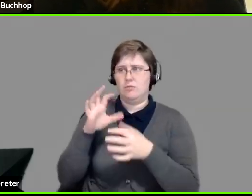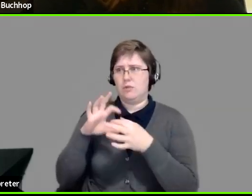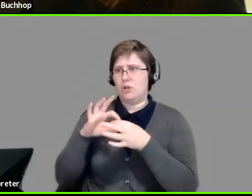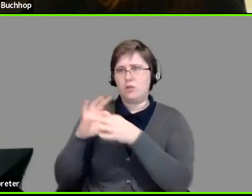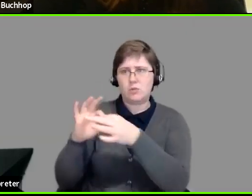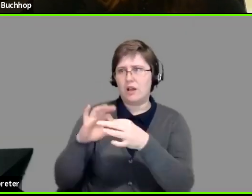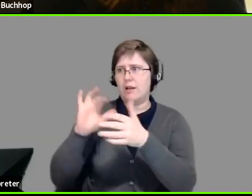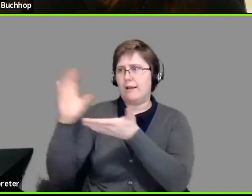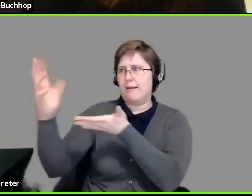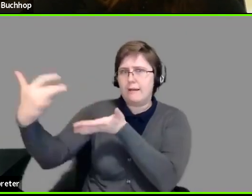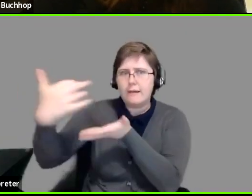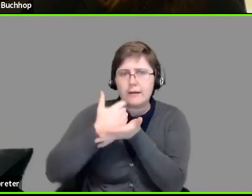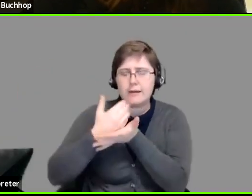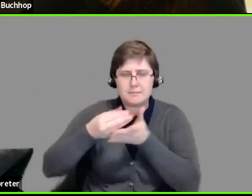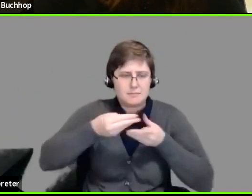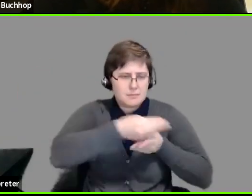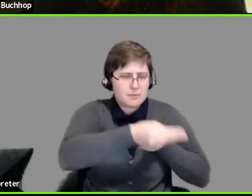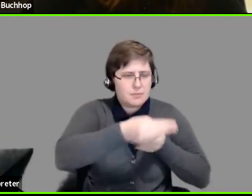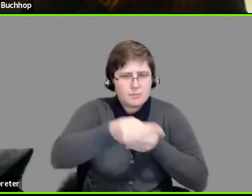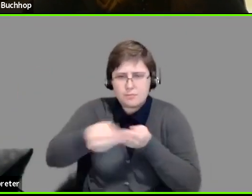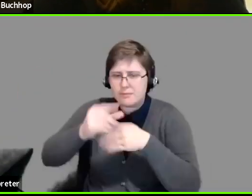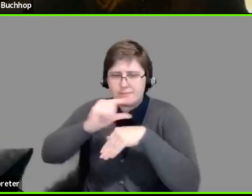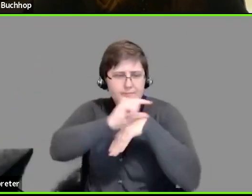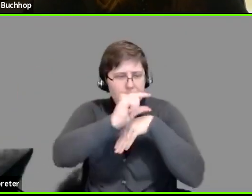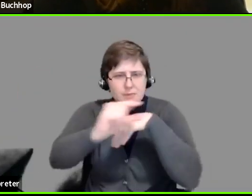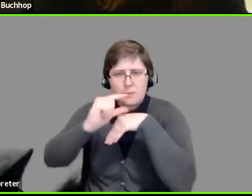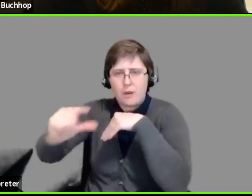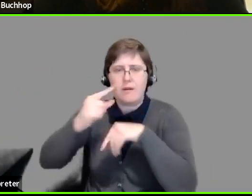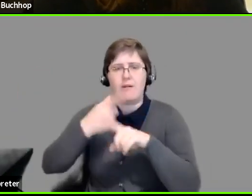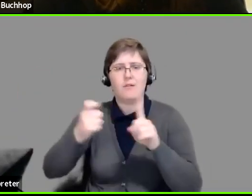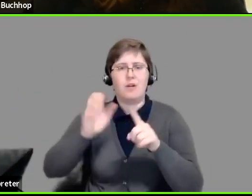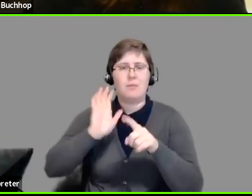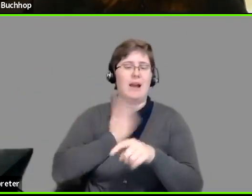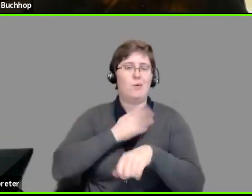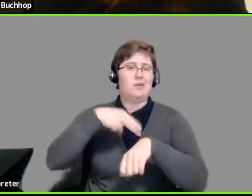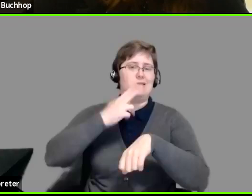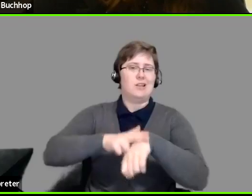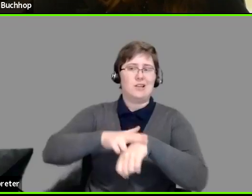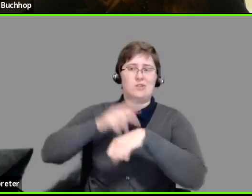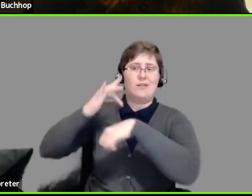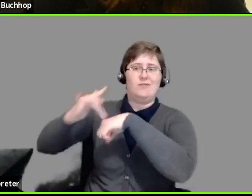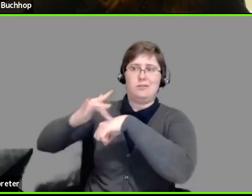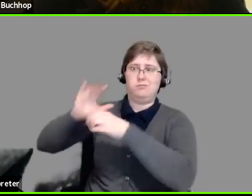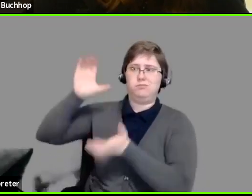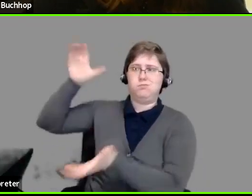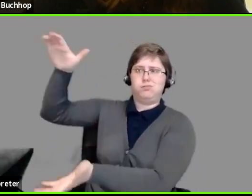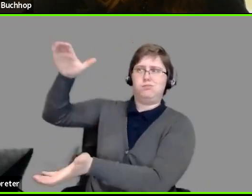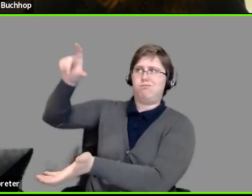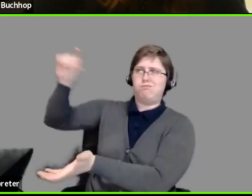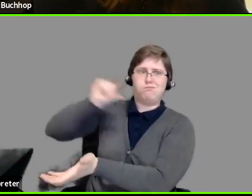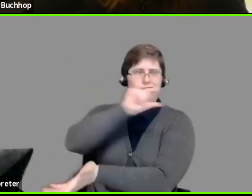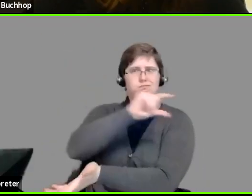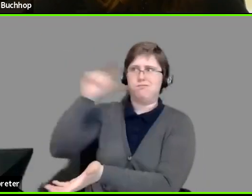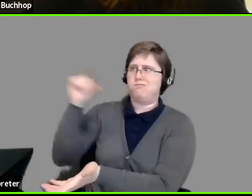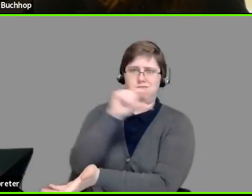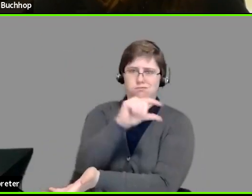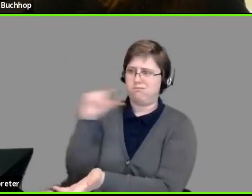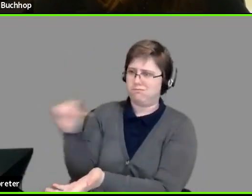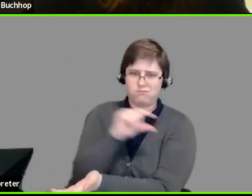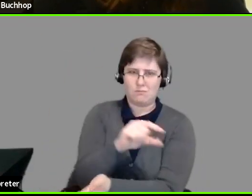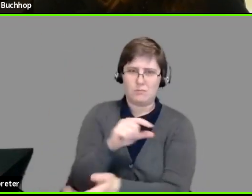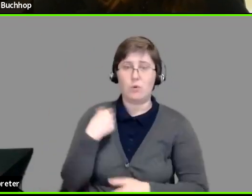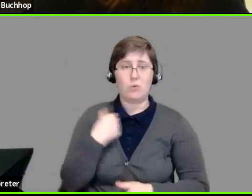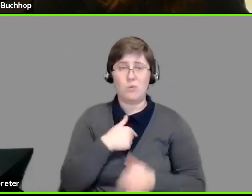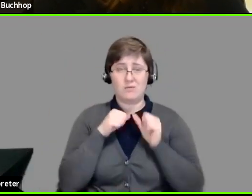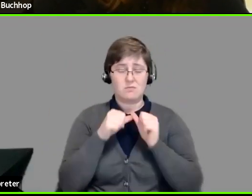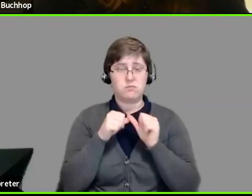and distribution of PPE from the Strategic National Stockpile. The EOC has continued to